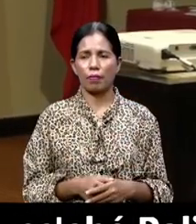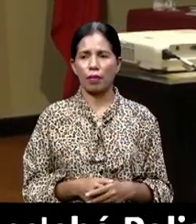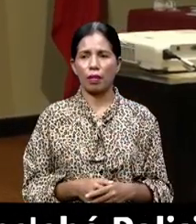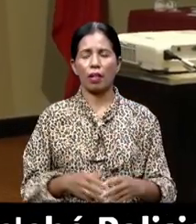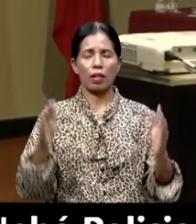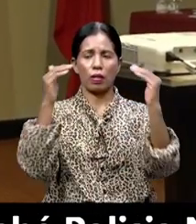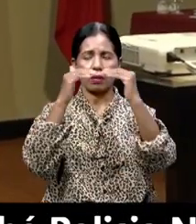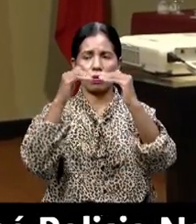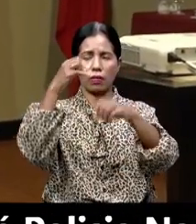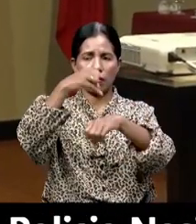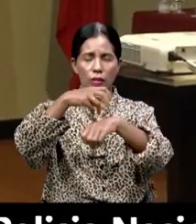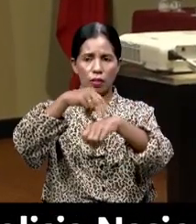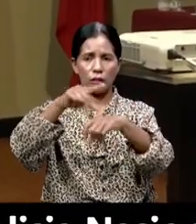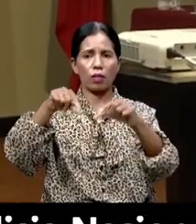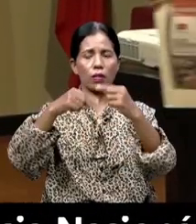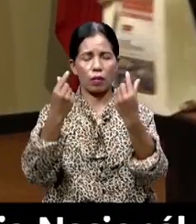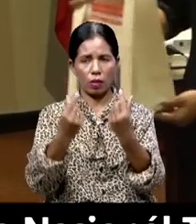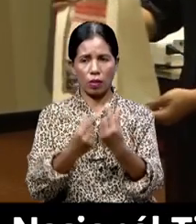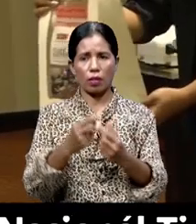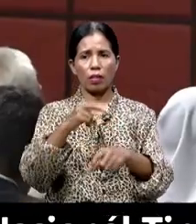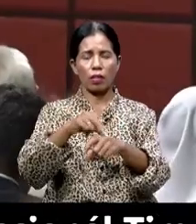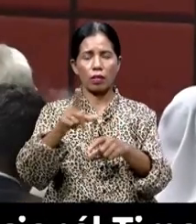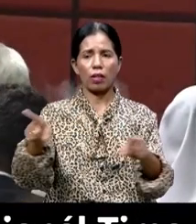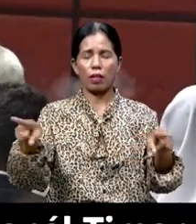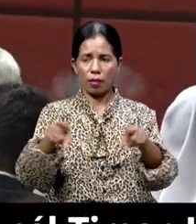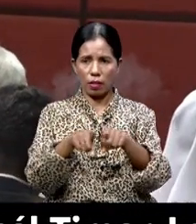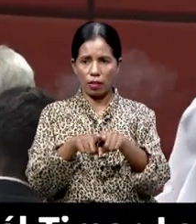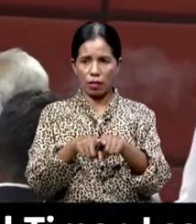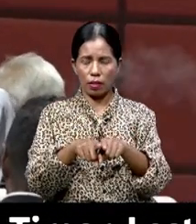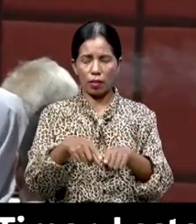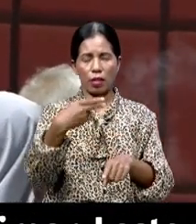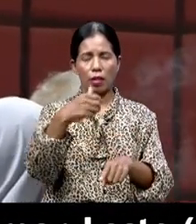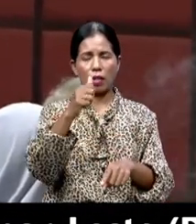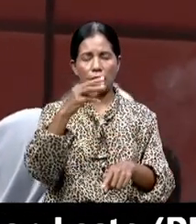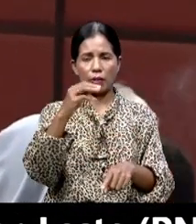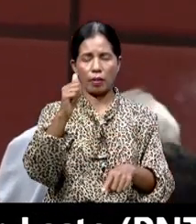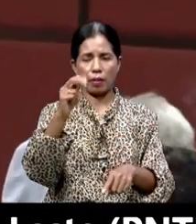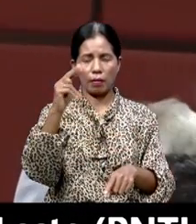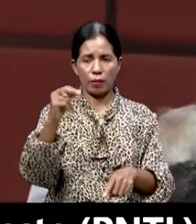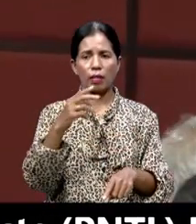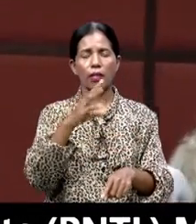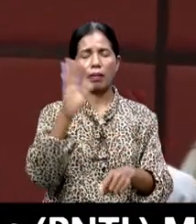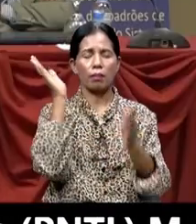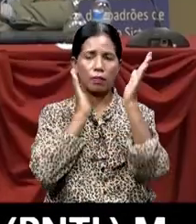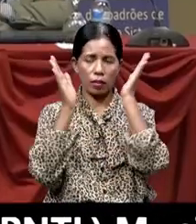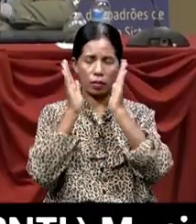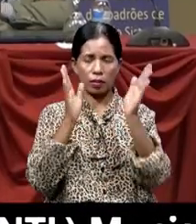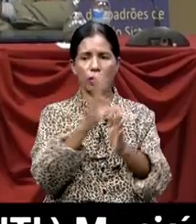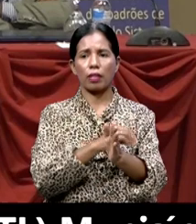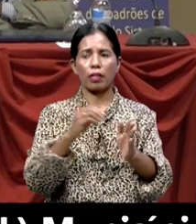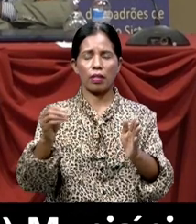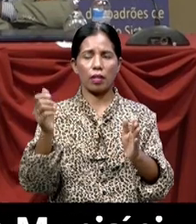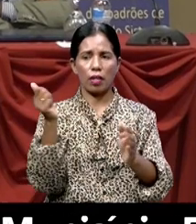Seminário Internacional, né, equipa Peritos Nacionais Hanesan, Hasman San Abdullah, Malaysian Qualification